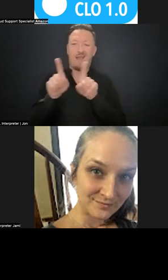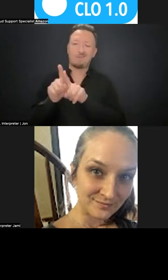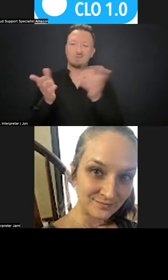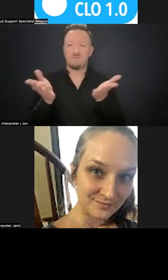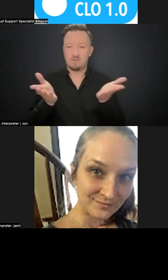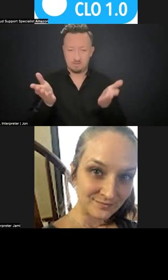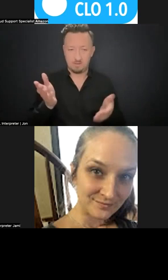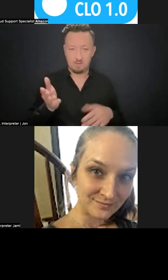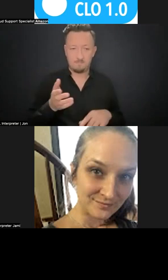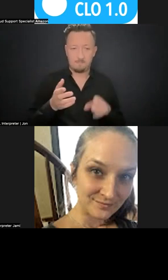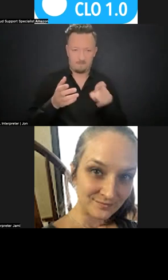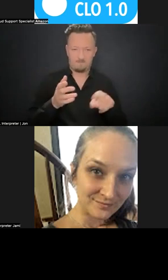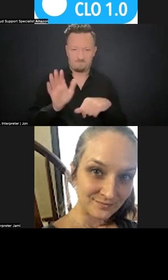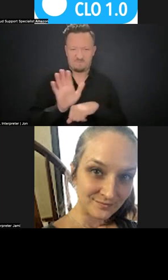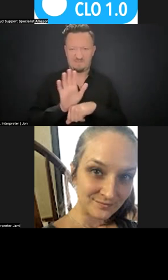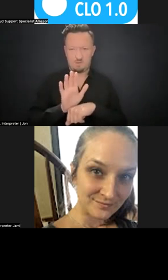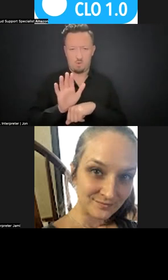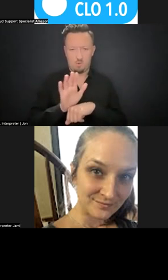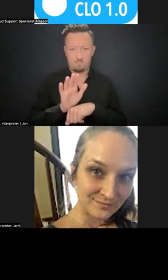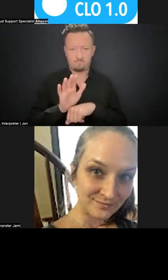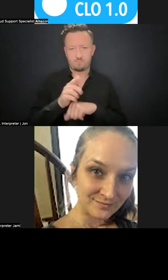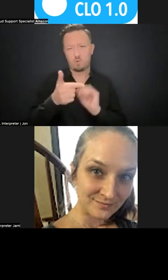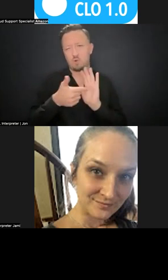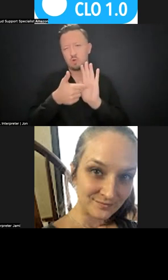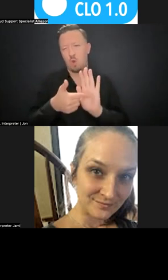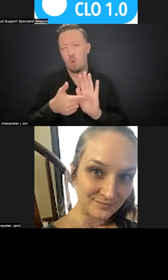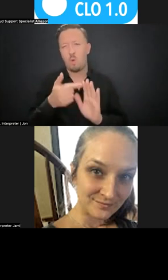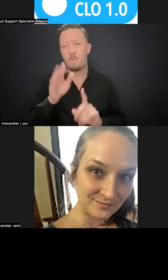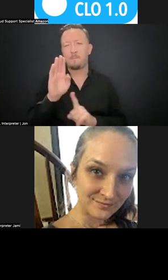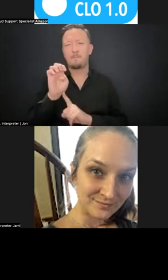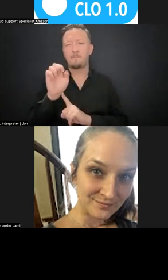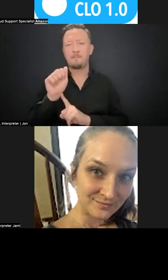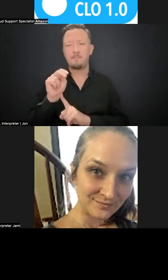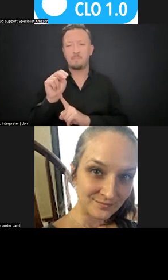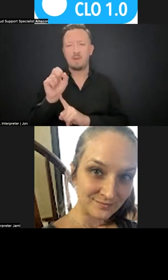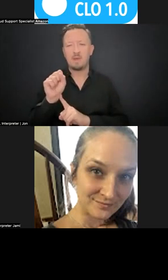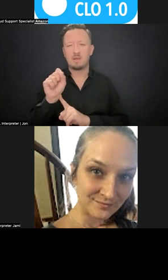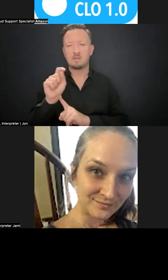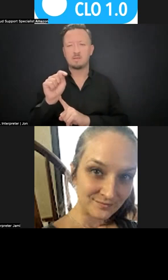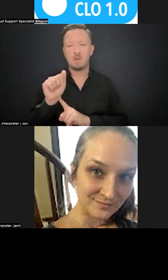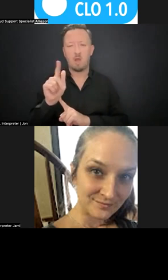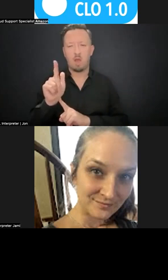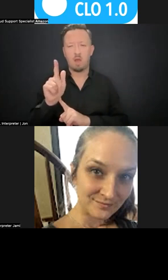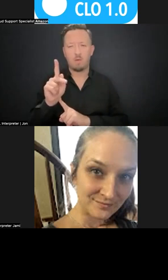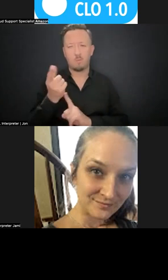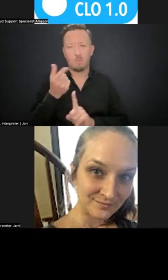Right? There's a video here that they'll show you what Beanstalk is doing. And the goal here is